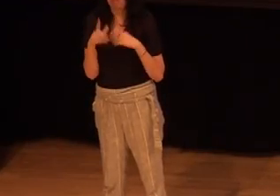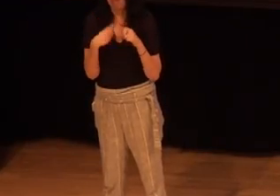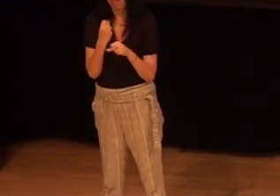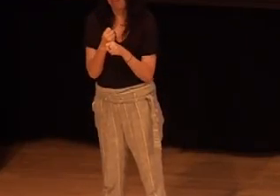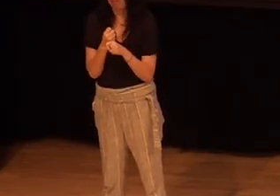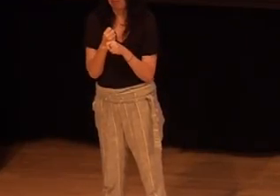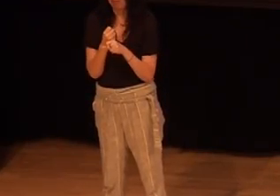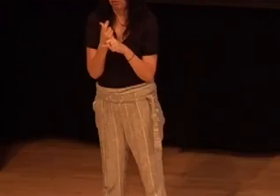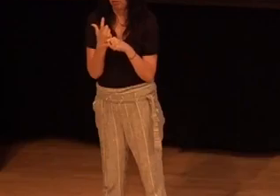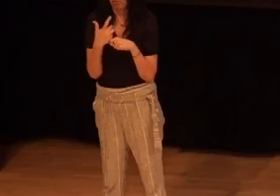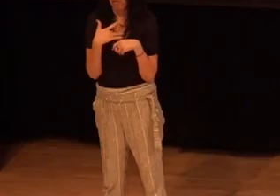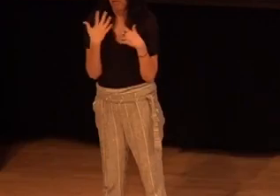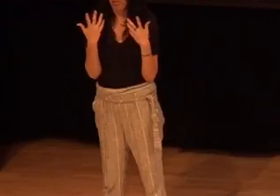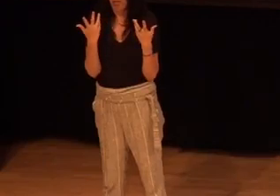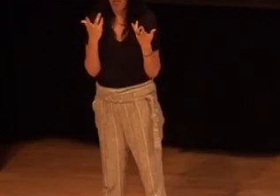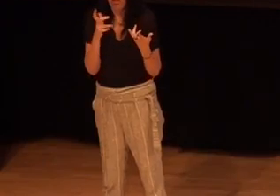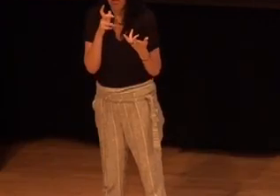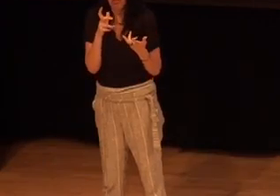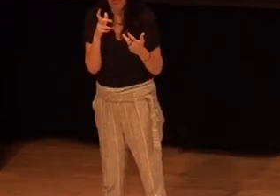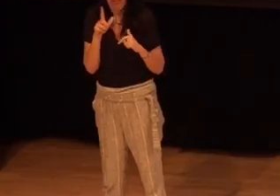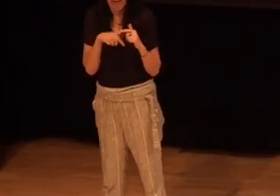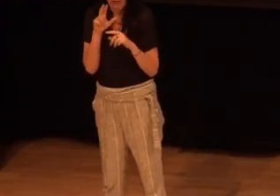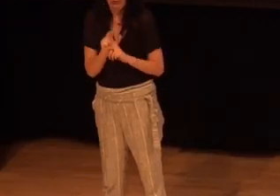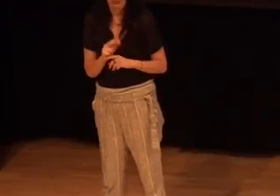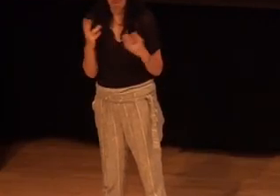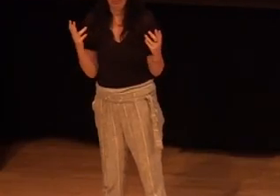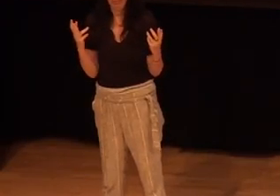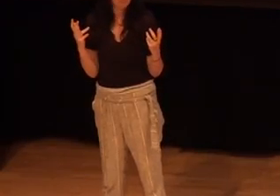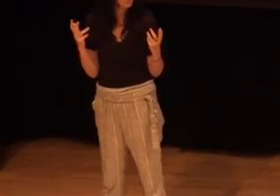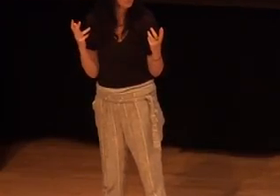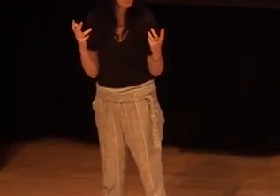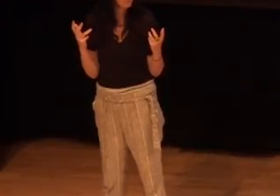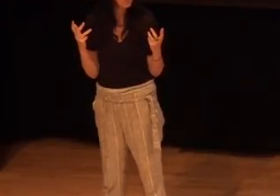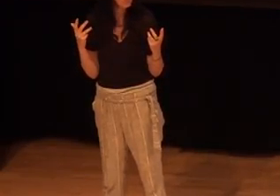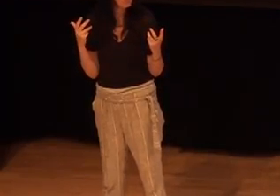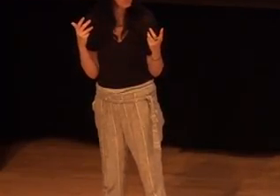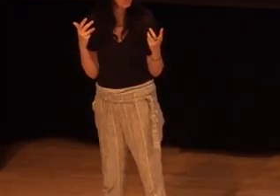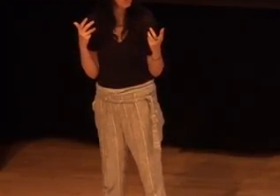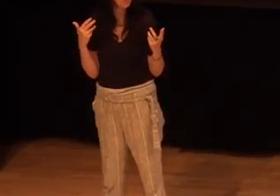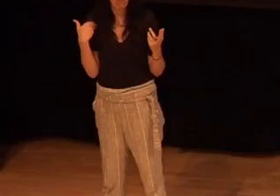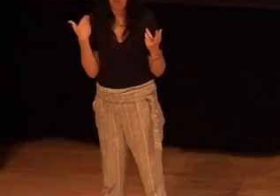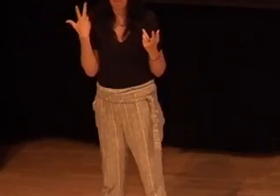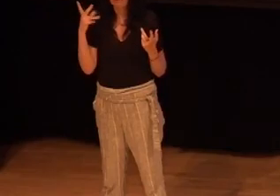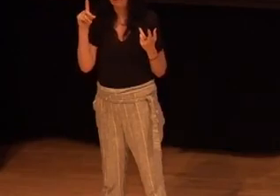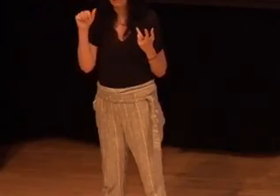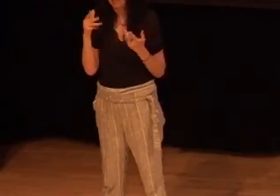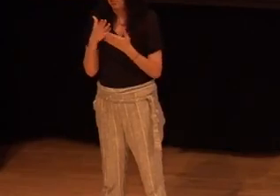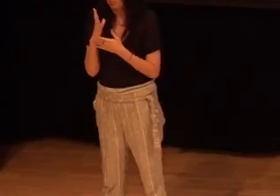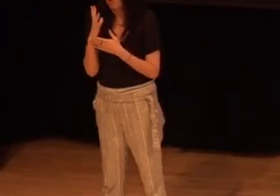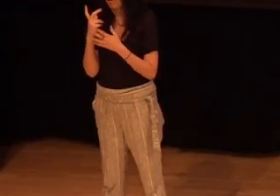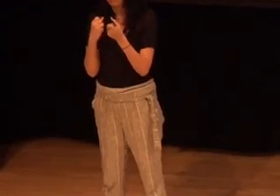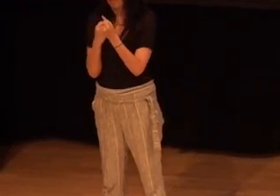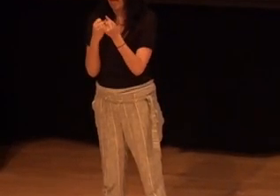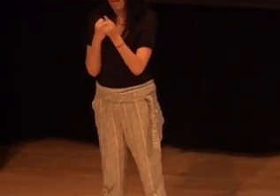it's totally impractical and really unusable. And I am so glad that disability rights advocates and these organizations